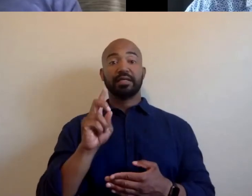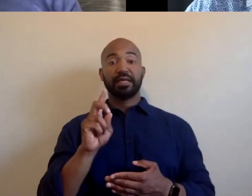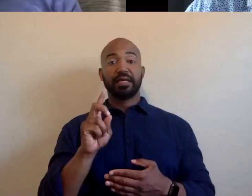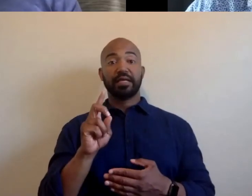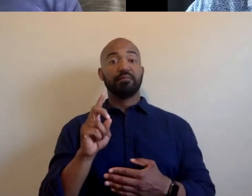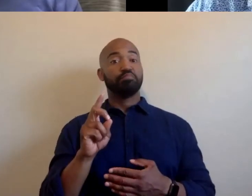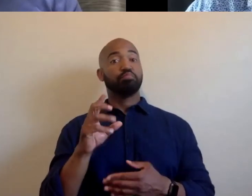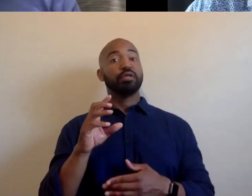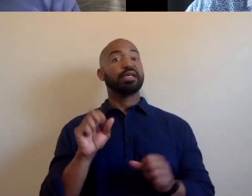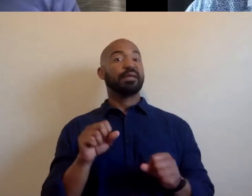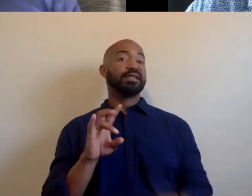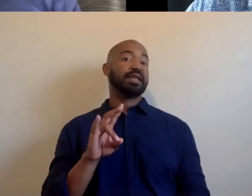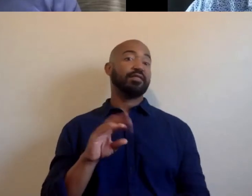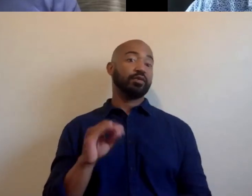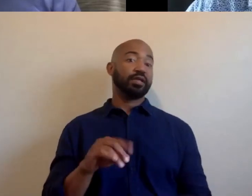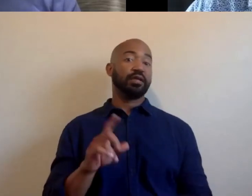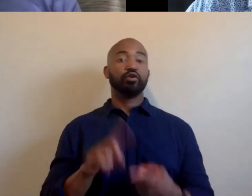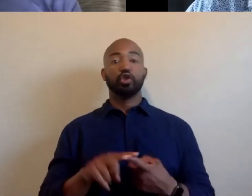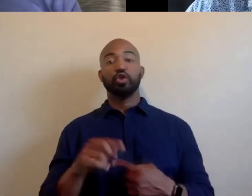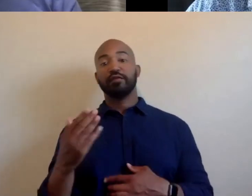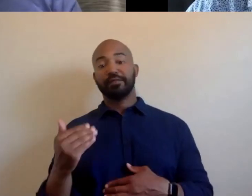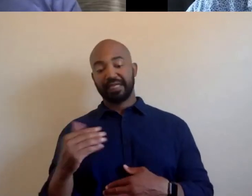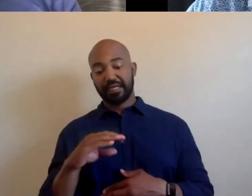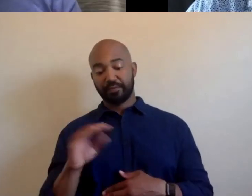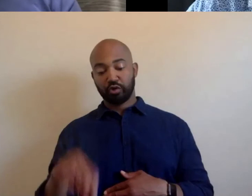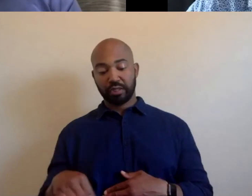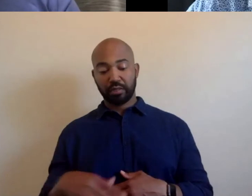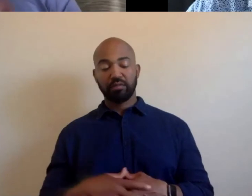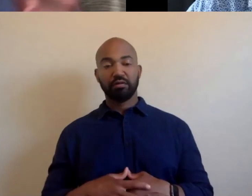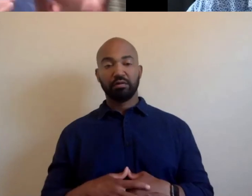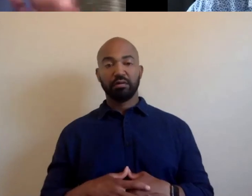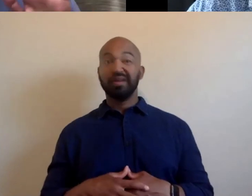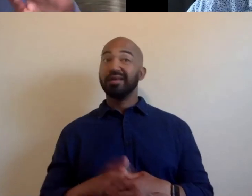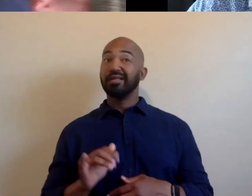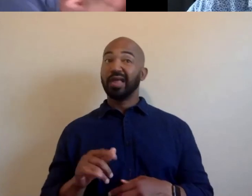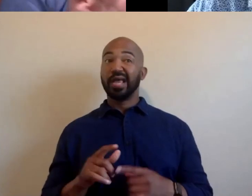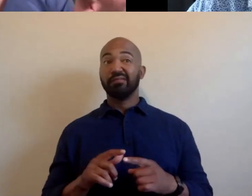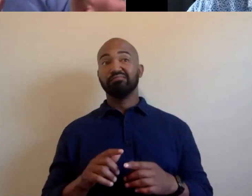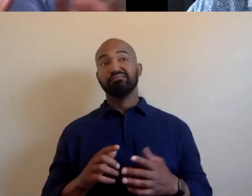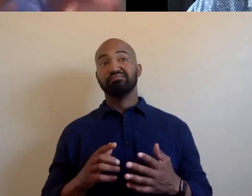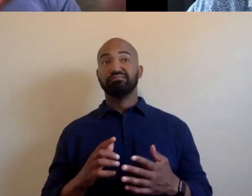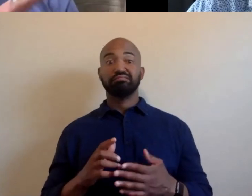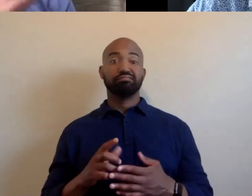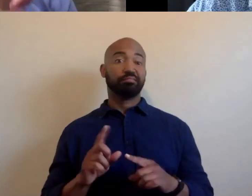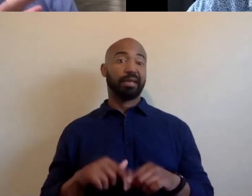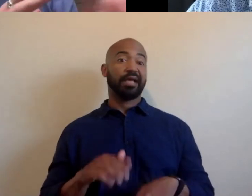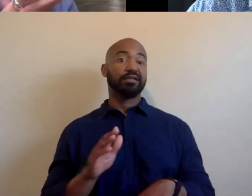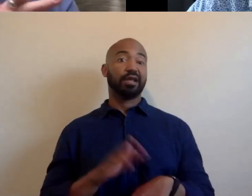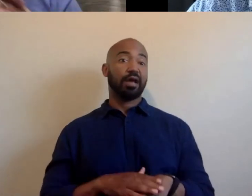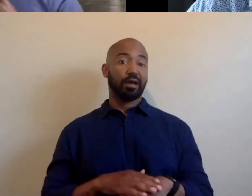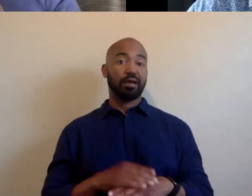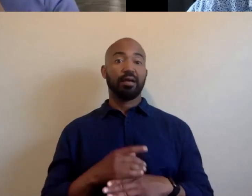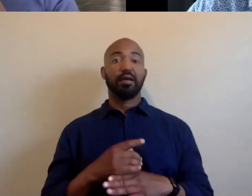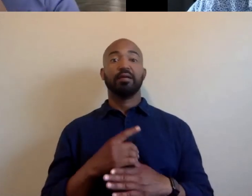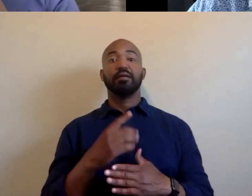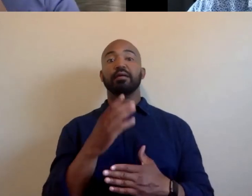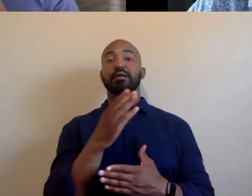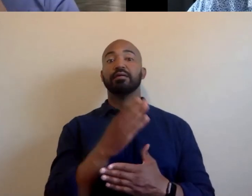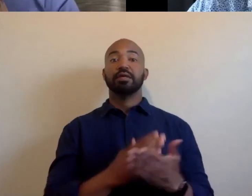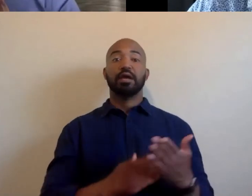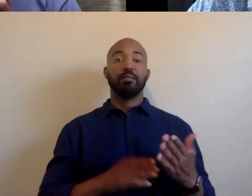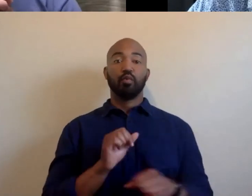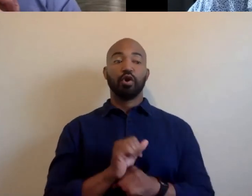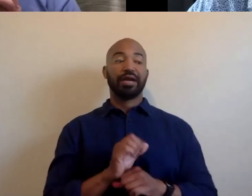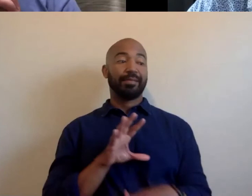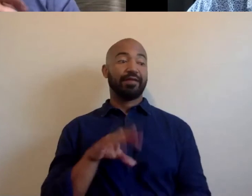like 7% to 15%. And that's based on something from work that I've been involved